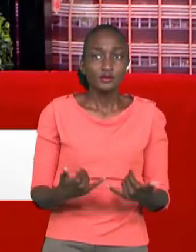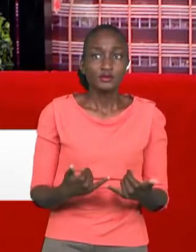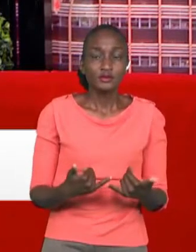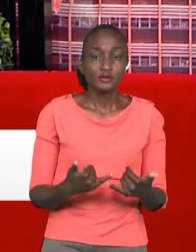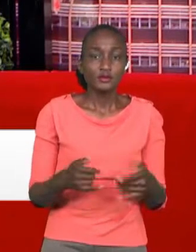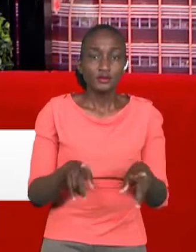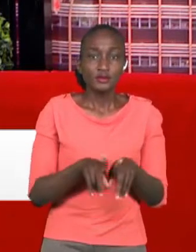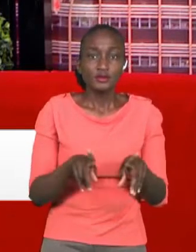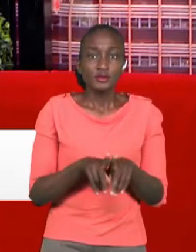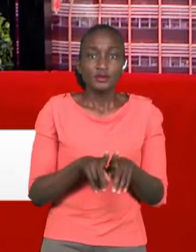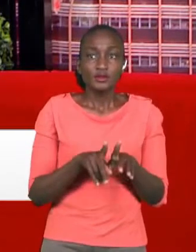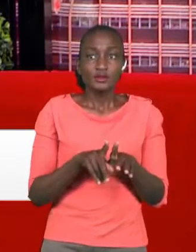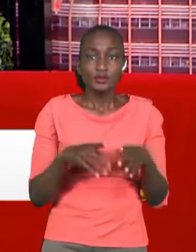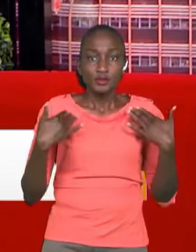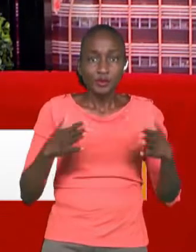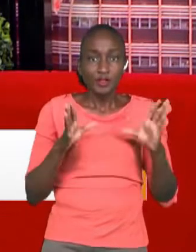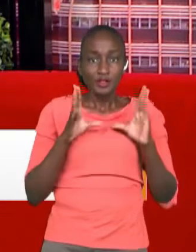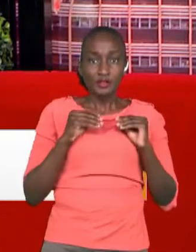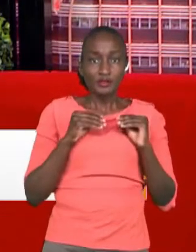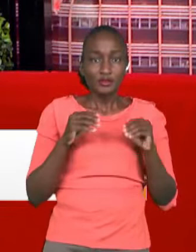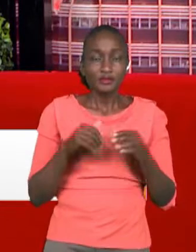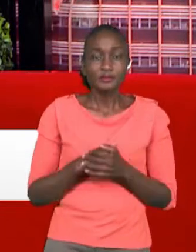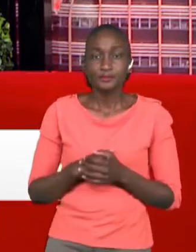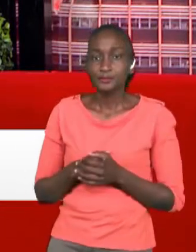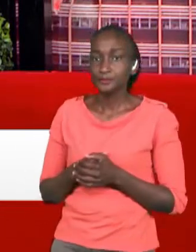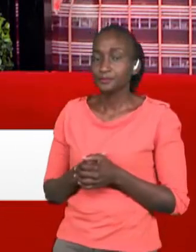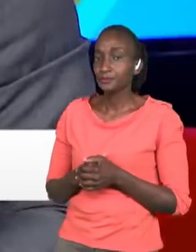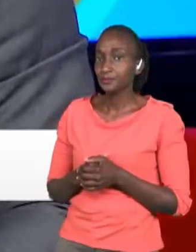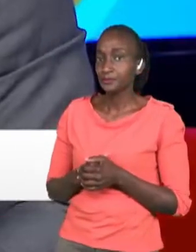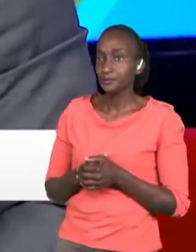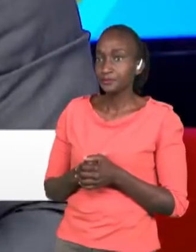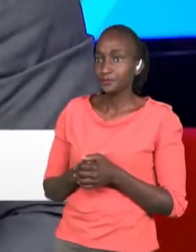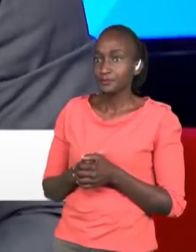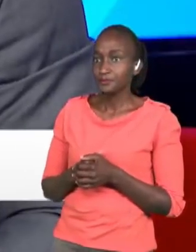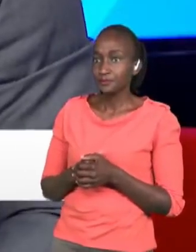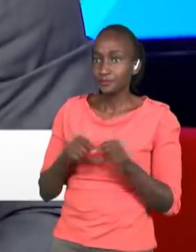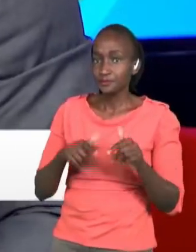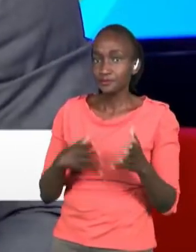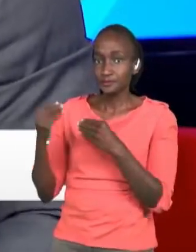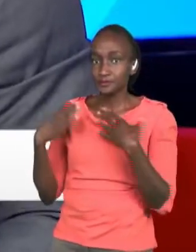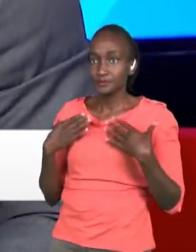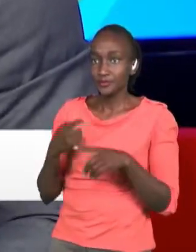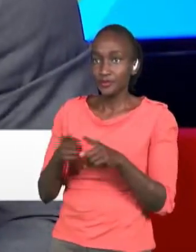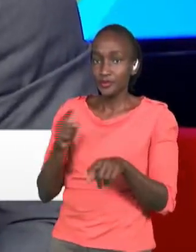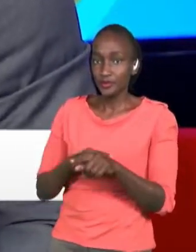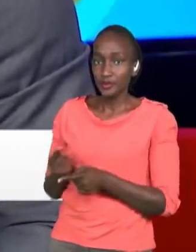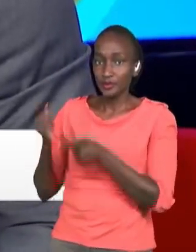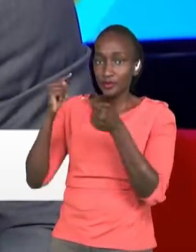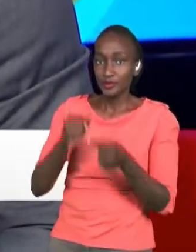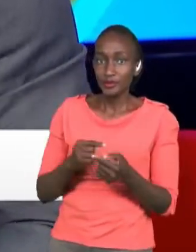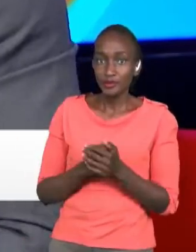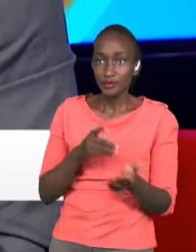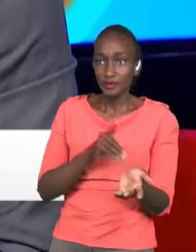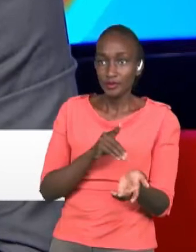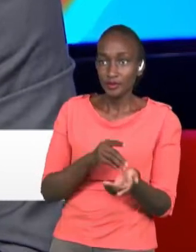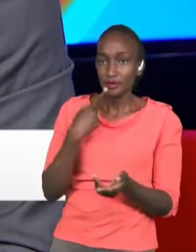is coming in the mind of our local people. Yeah. Okay. Yes. All right. Fair enough. We're taking a short break now, but when we come back, Dr.